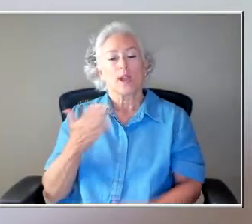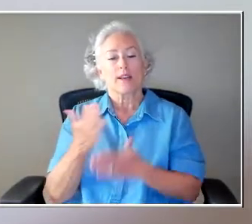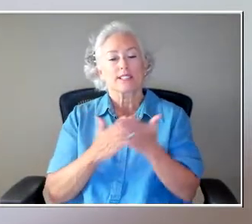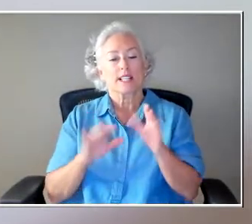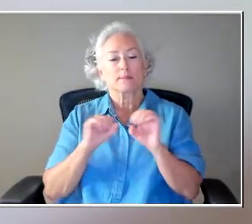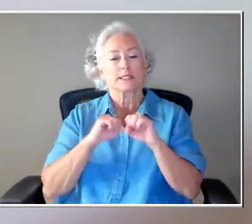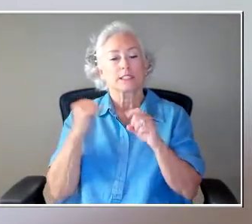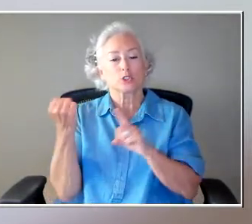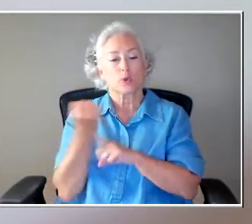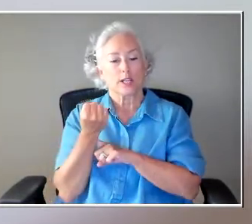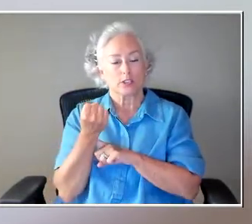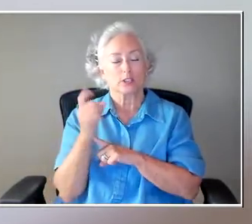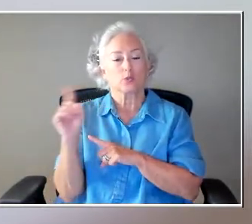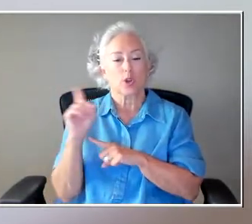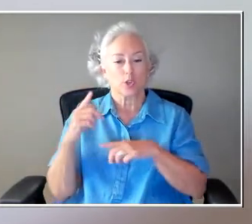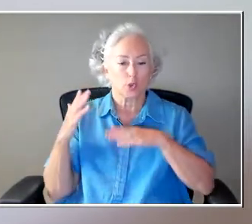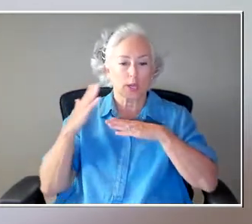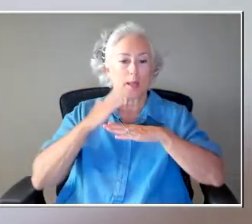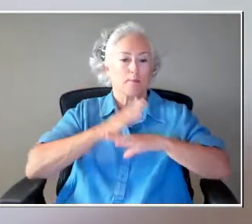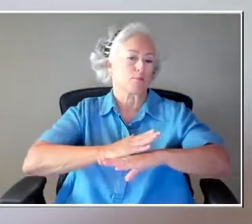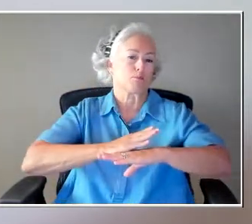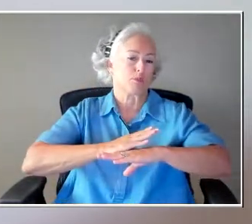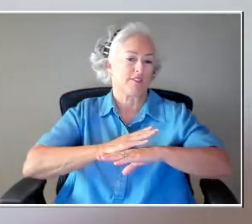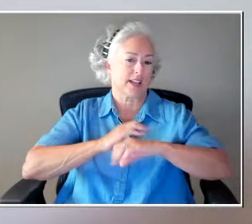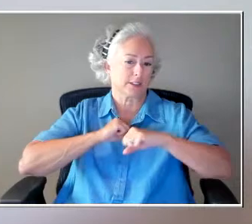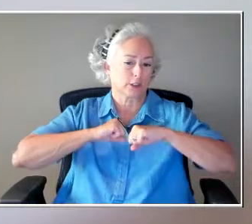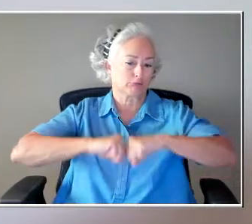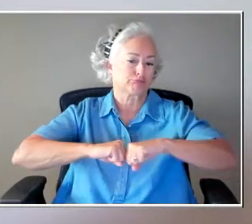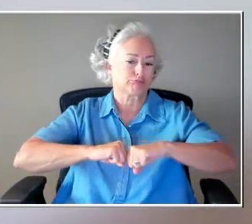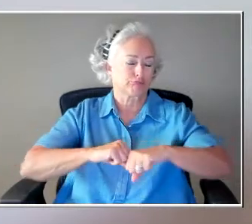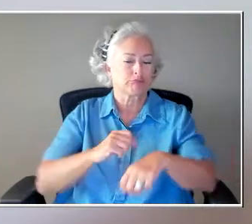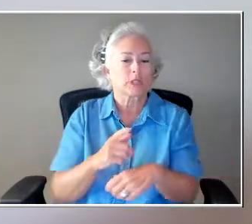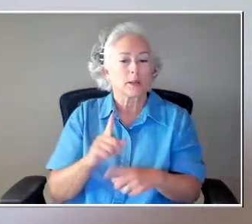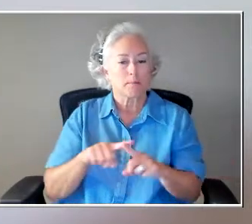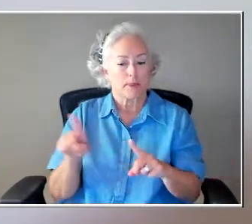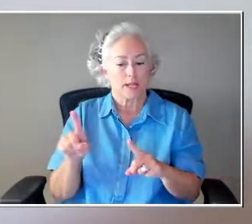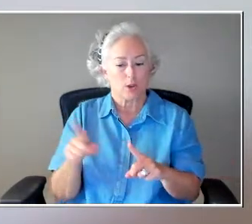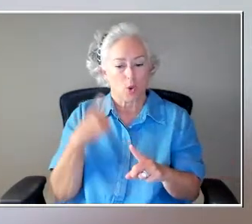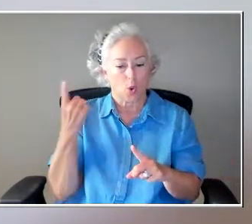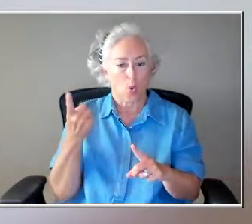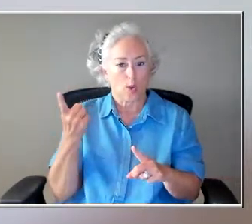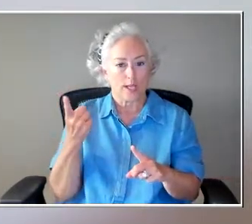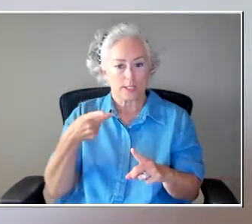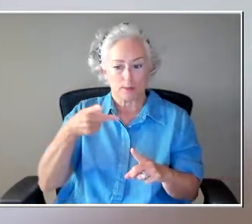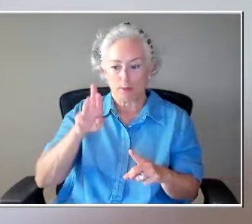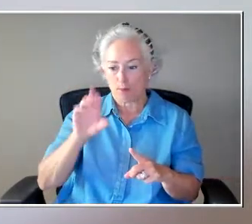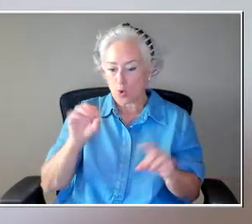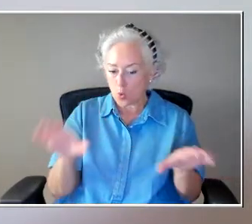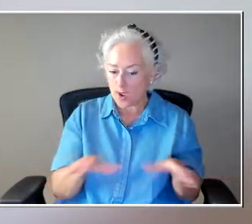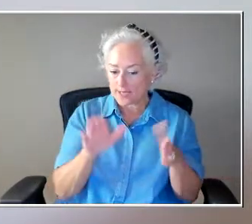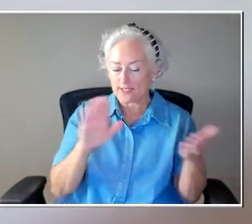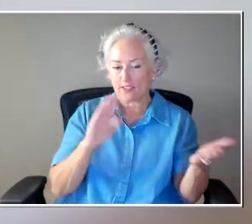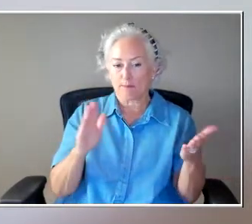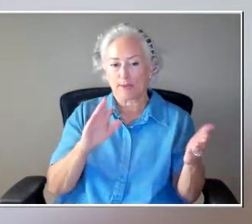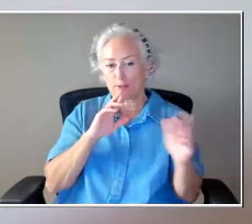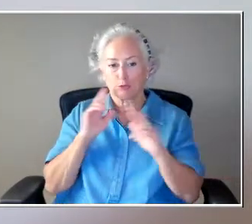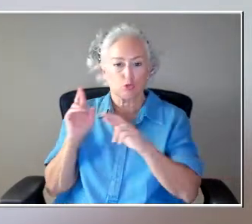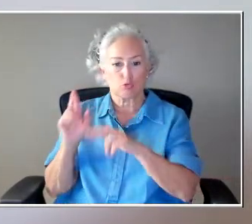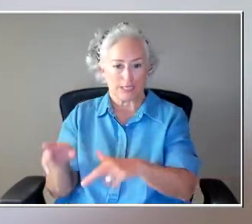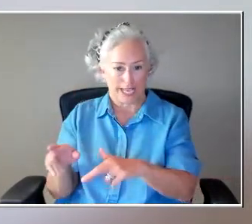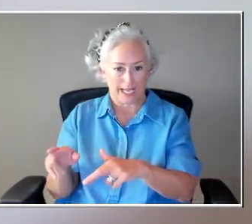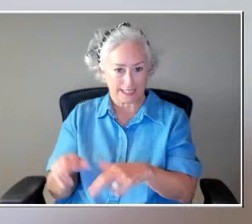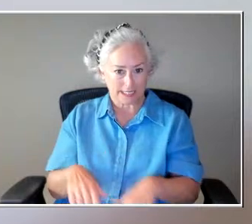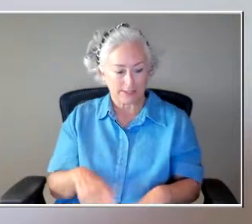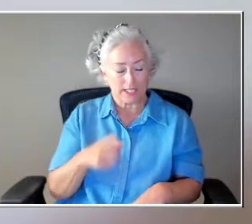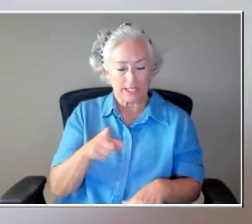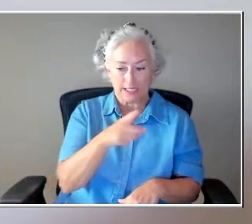be preventative, and it's always better to be proactive versus reactive. So, I mean, if anybody has any sort of questions